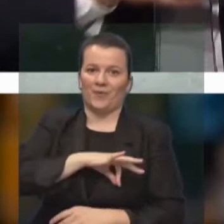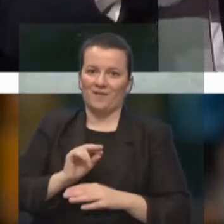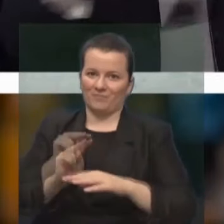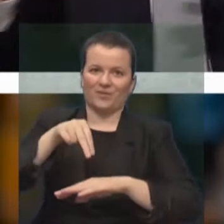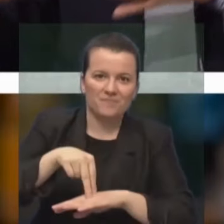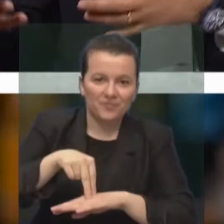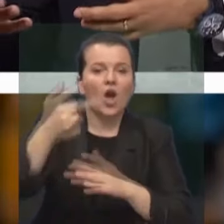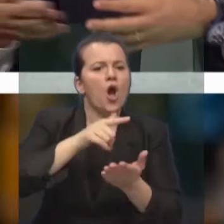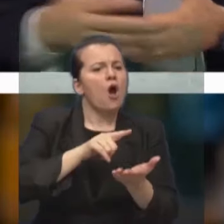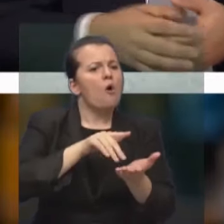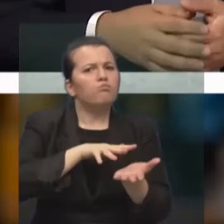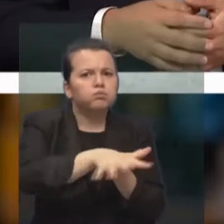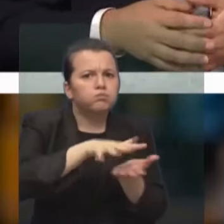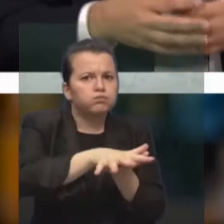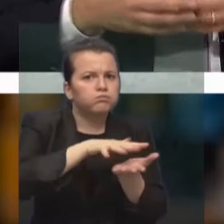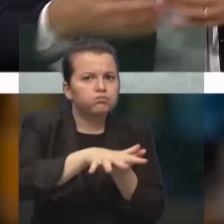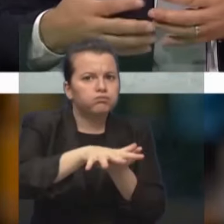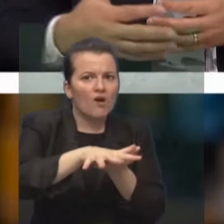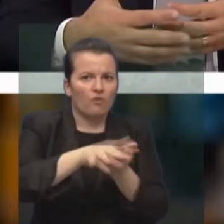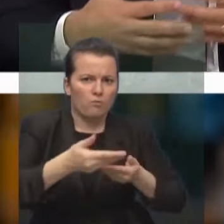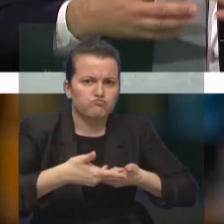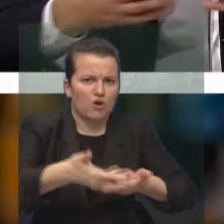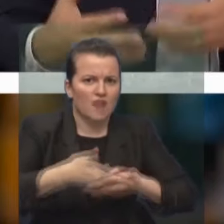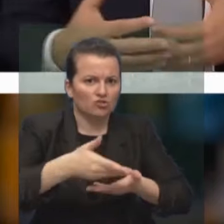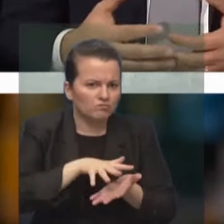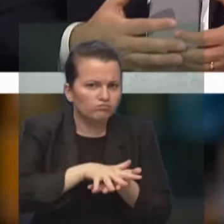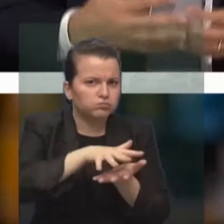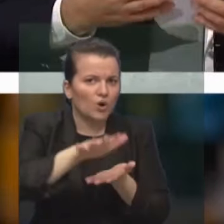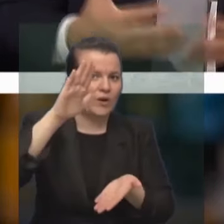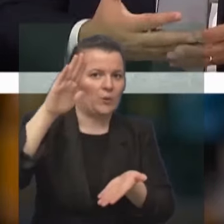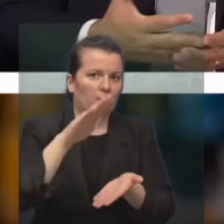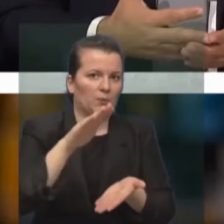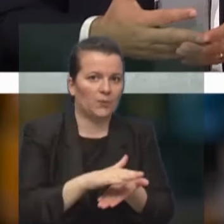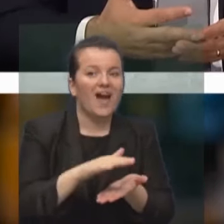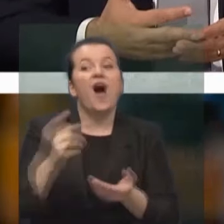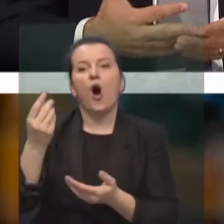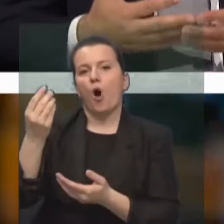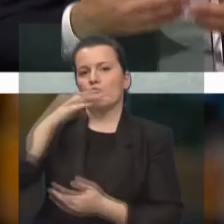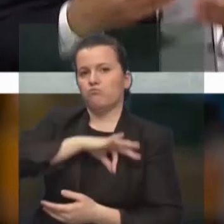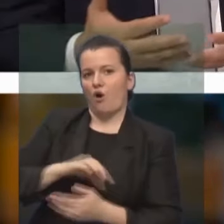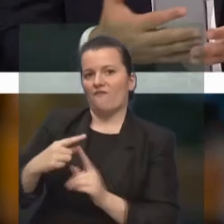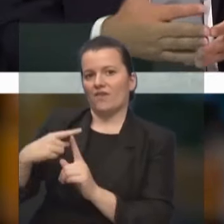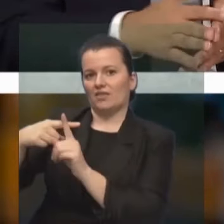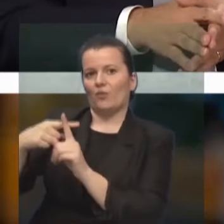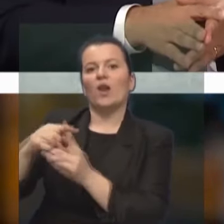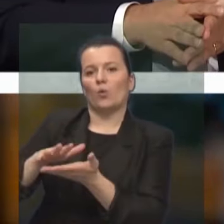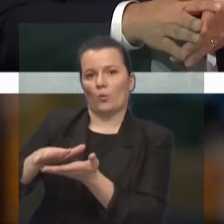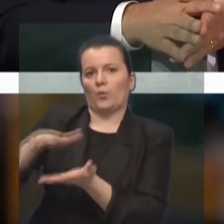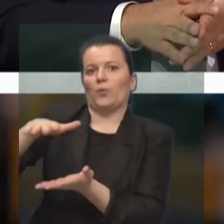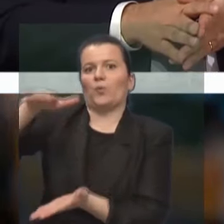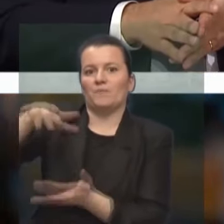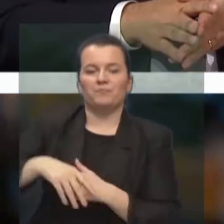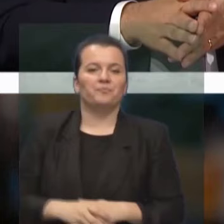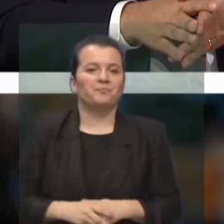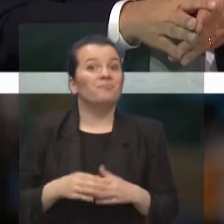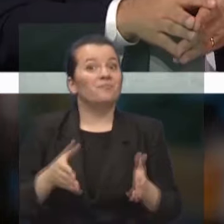course, a better hold of revenue. Of course, instead of looking for volumes, we are now turning to